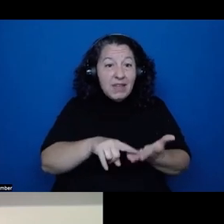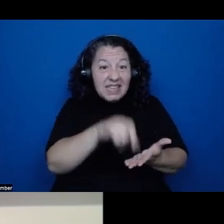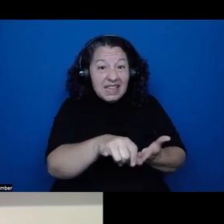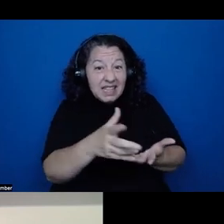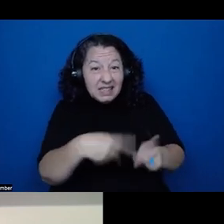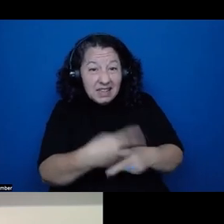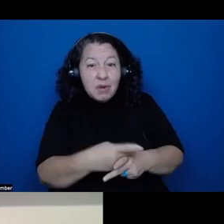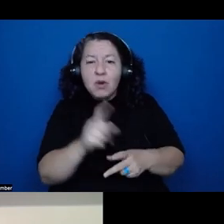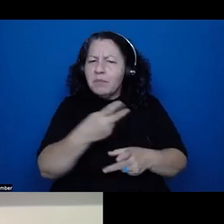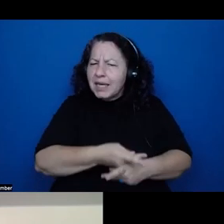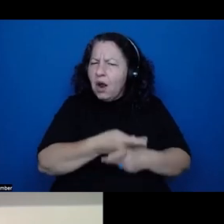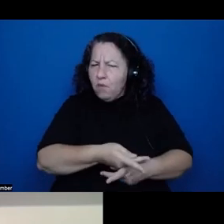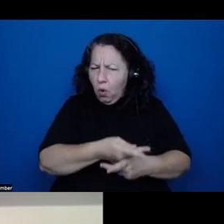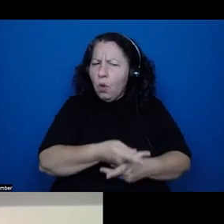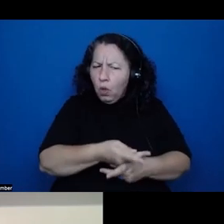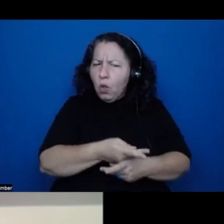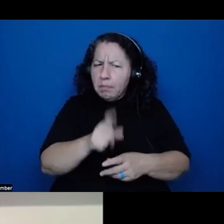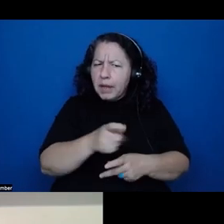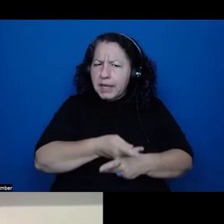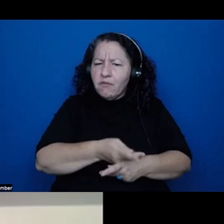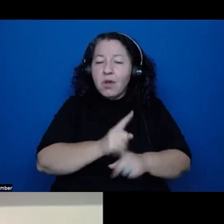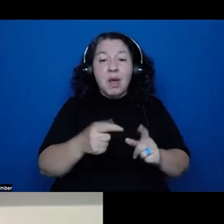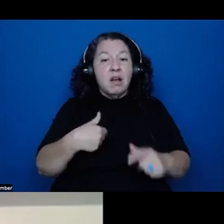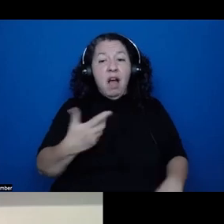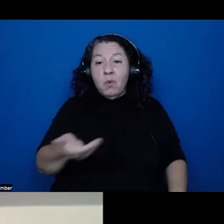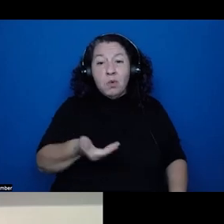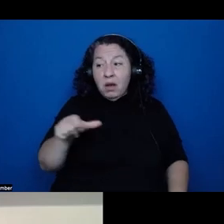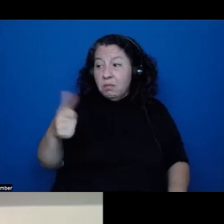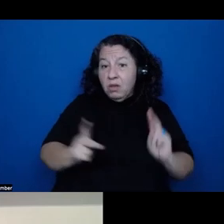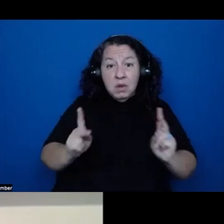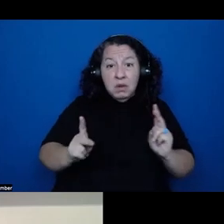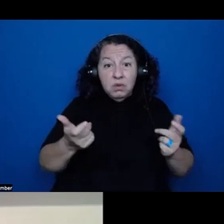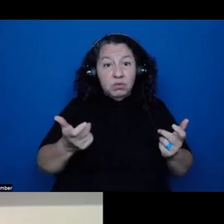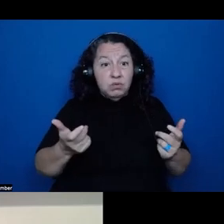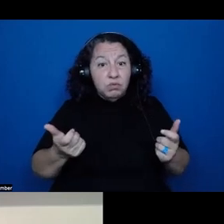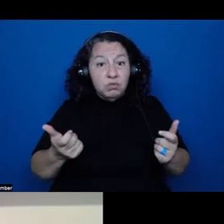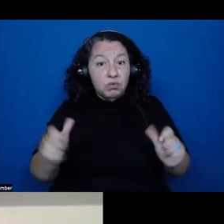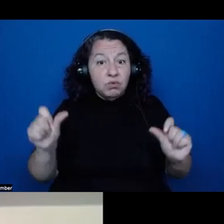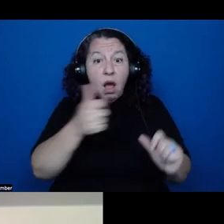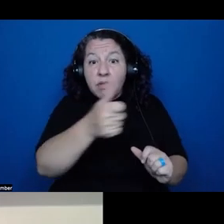things. But I would welcome other people to try, you know, their own